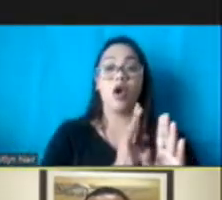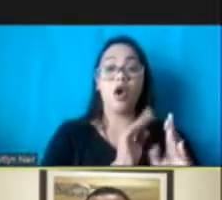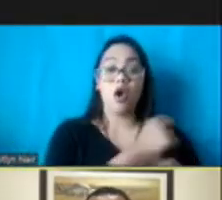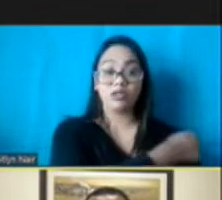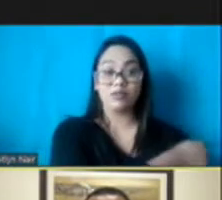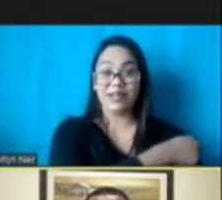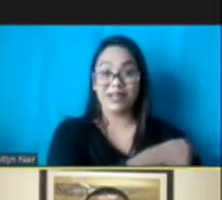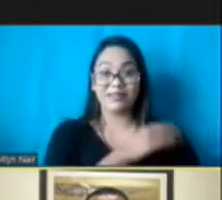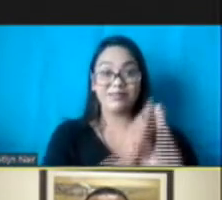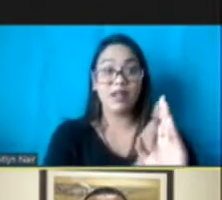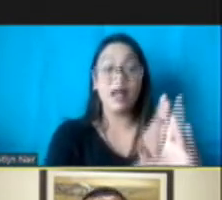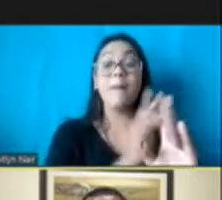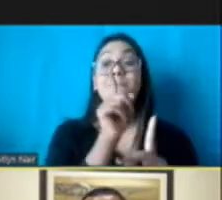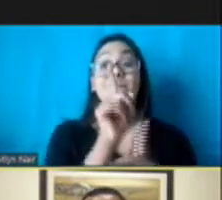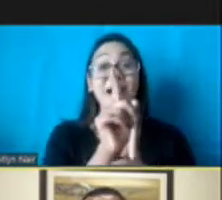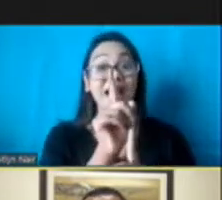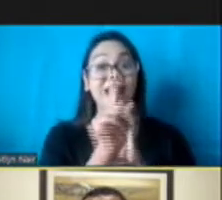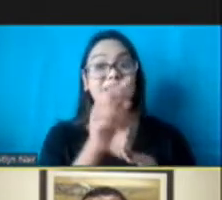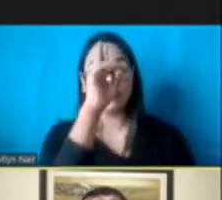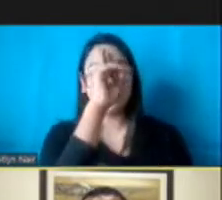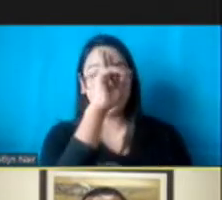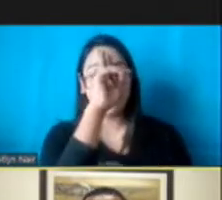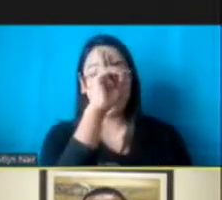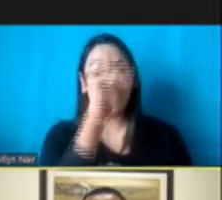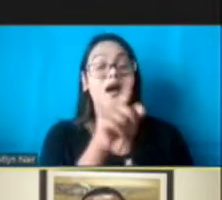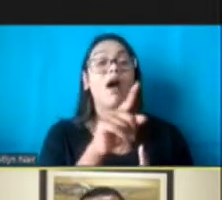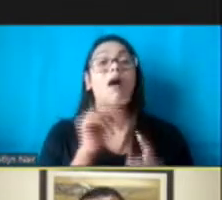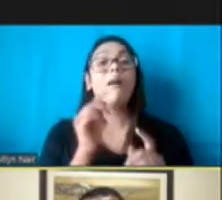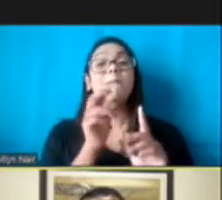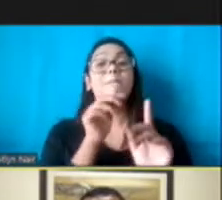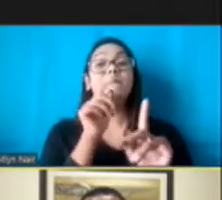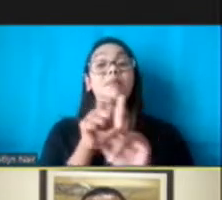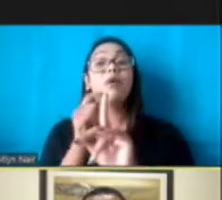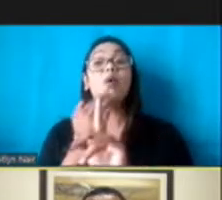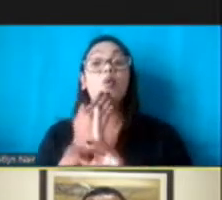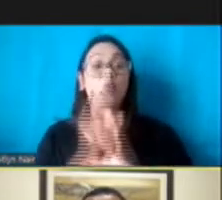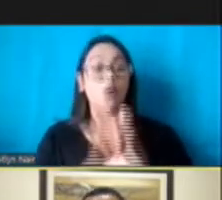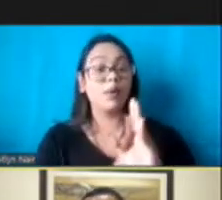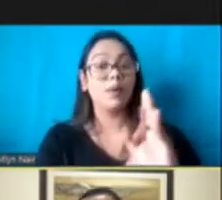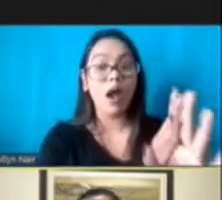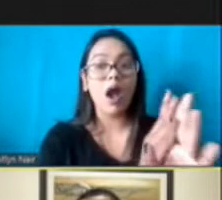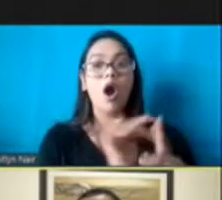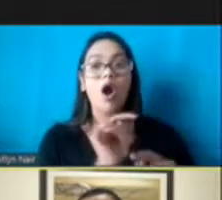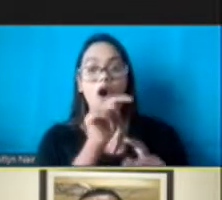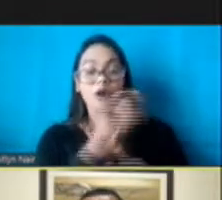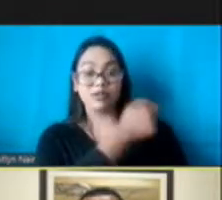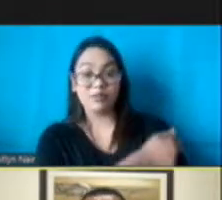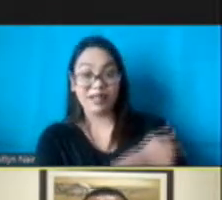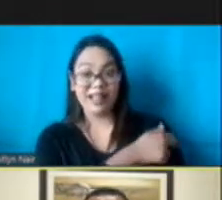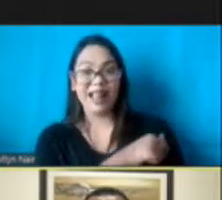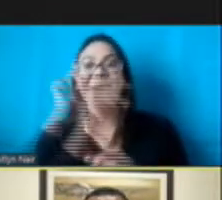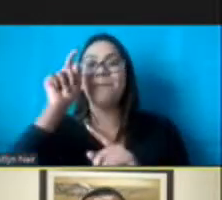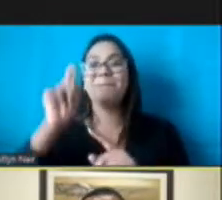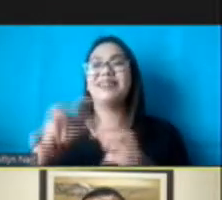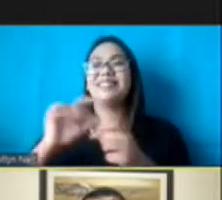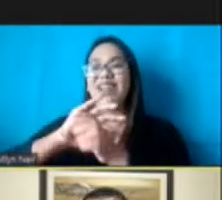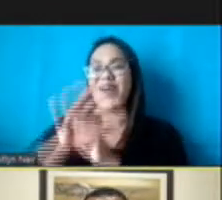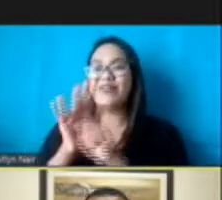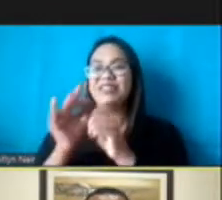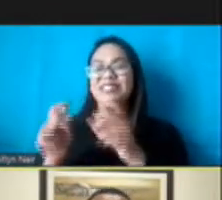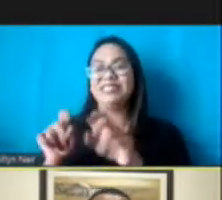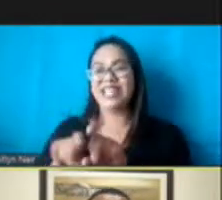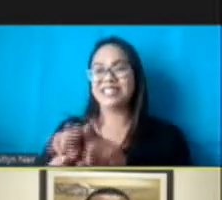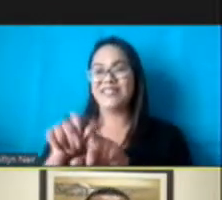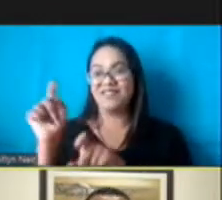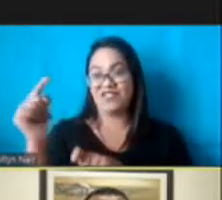admitted gets a test. You can find people that's positive. So because of that, that has diluted the percentage of severe people